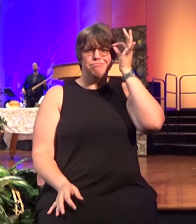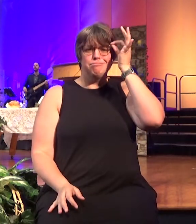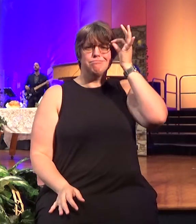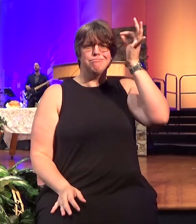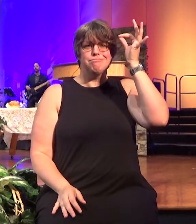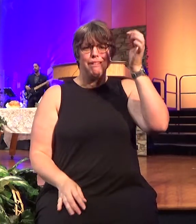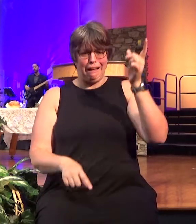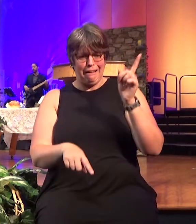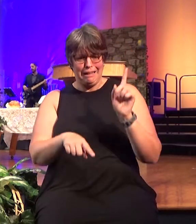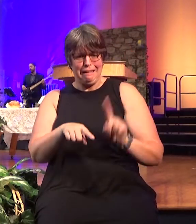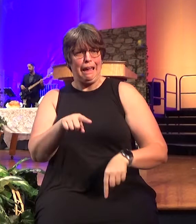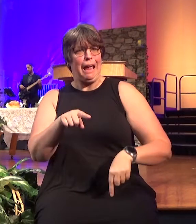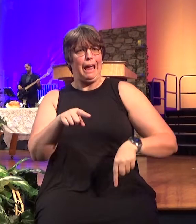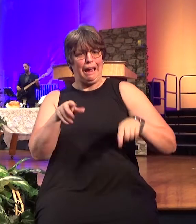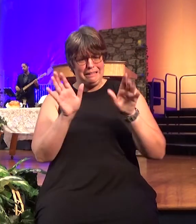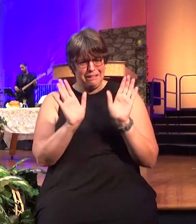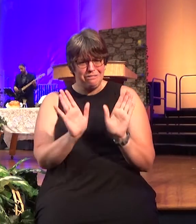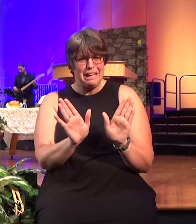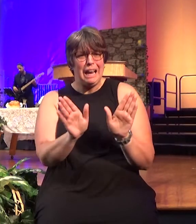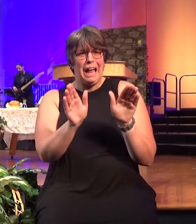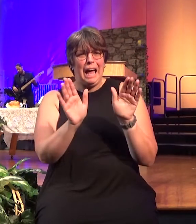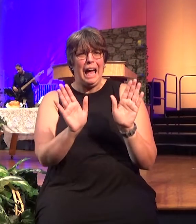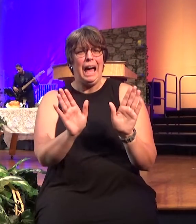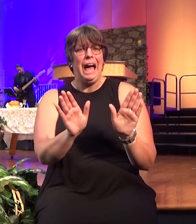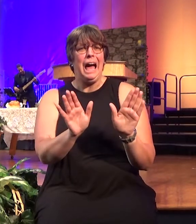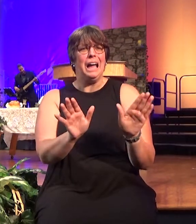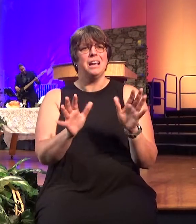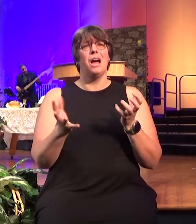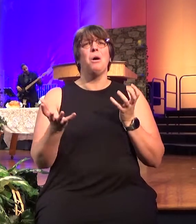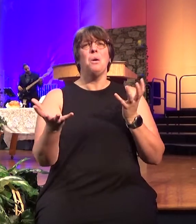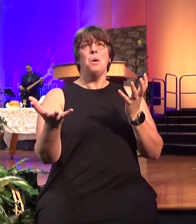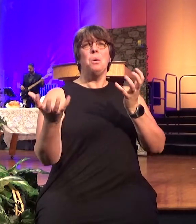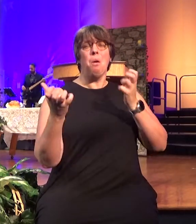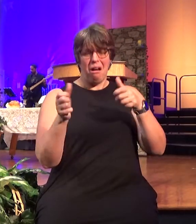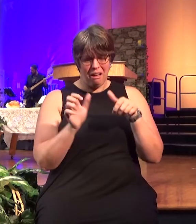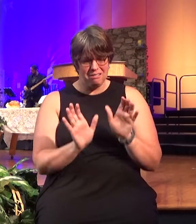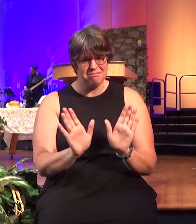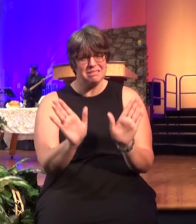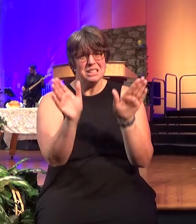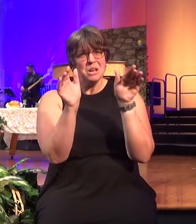height. Now I wanna soar with clean